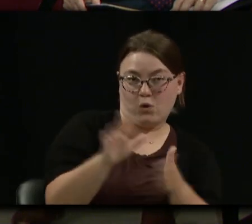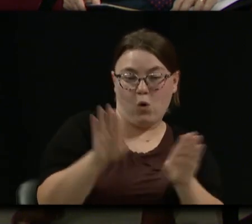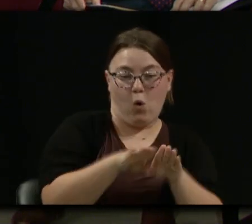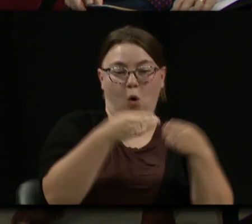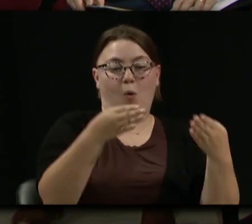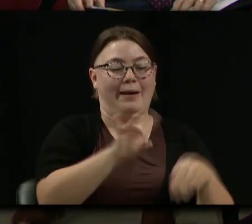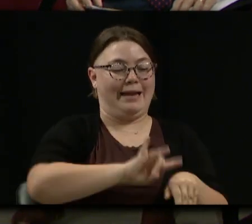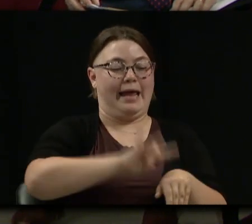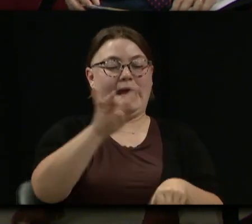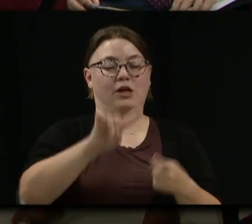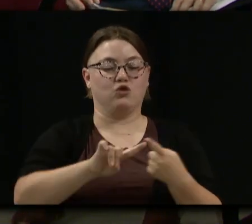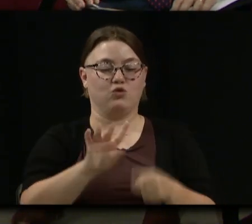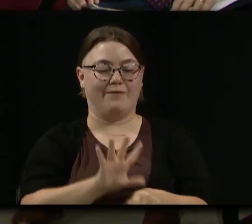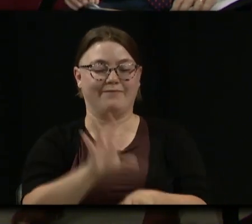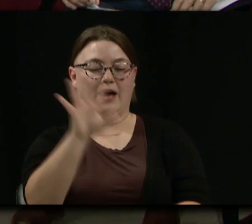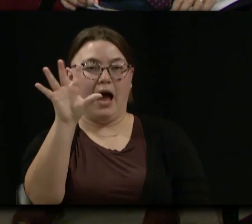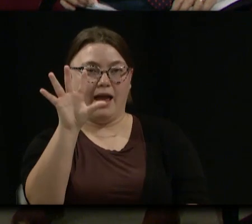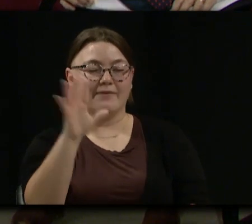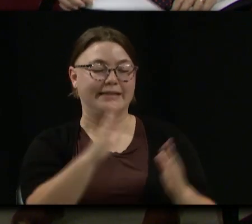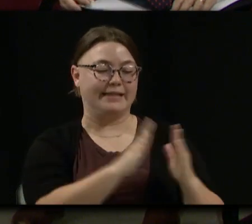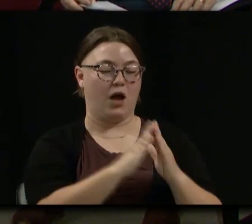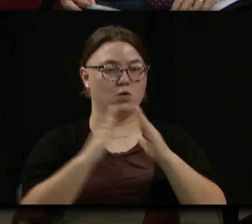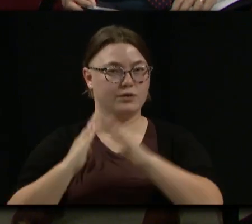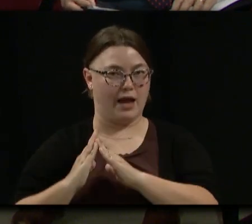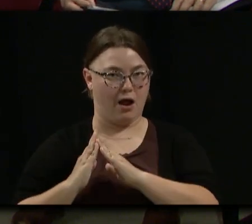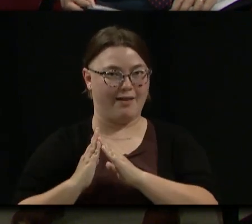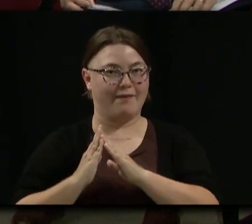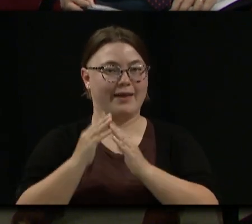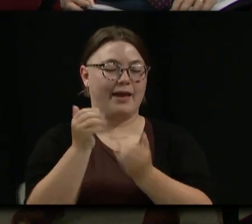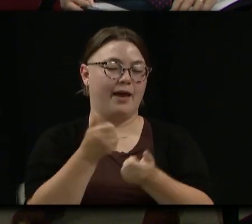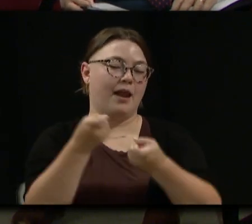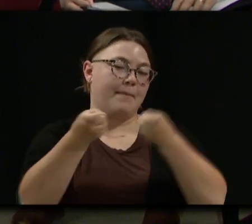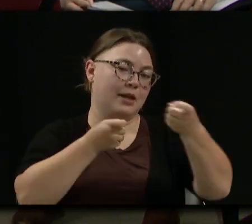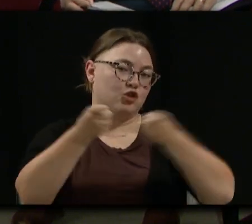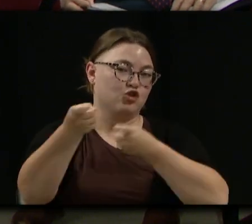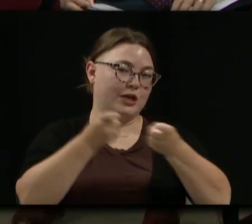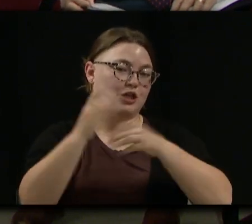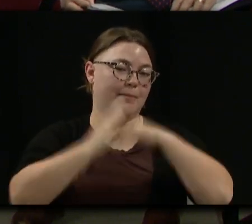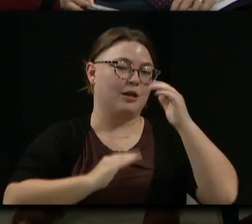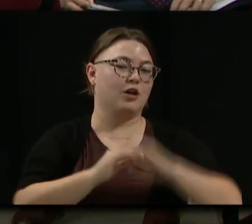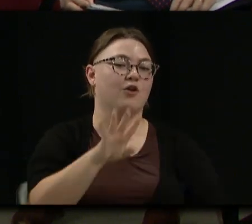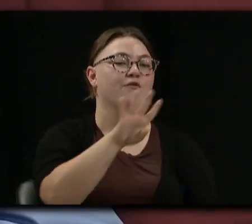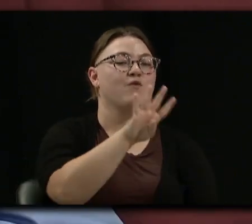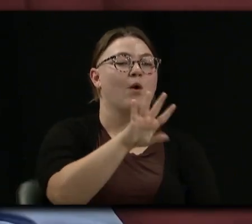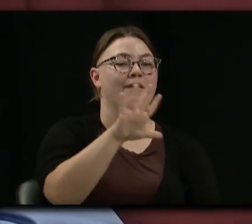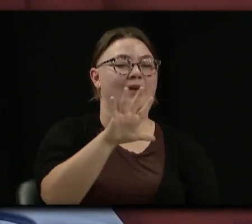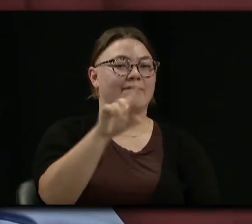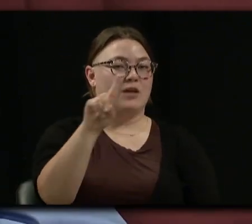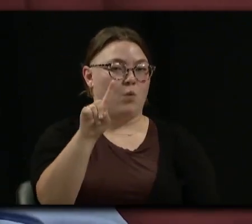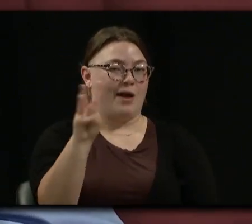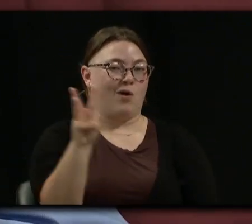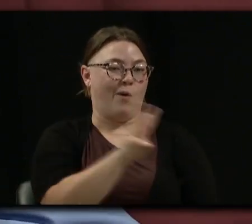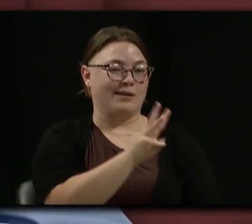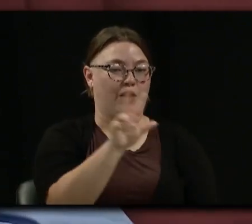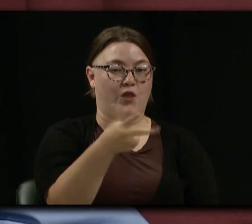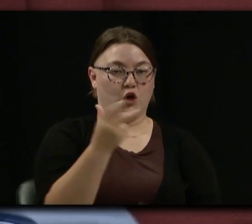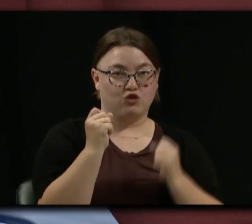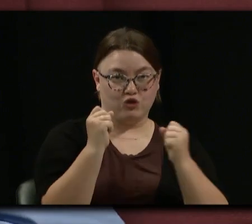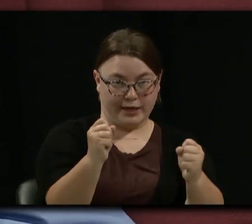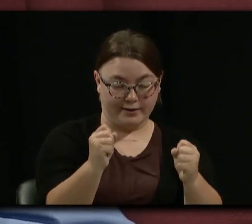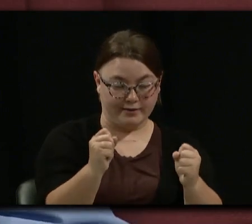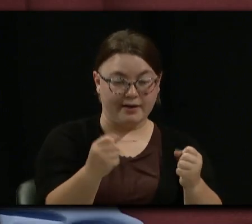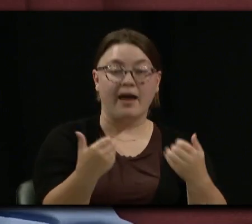at the downtown administration building, 451 West 3rd Street. Free parking in